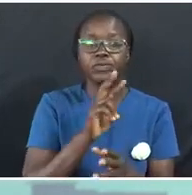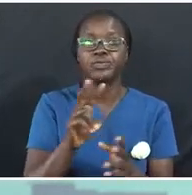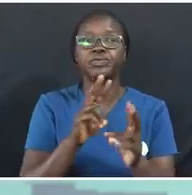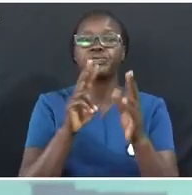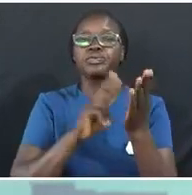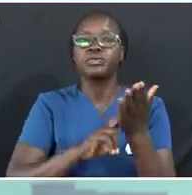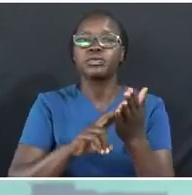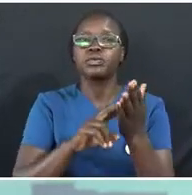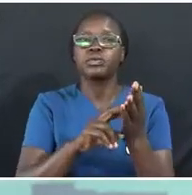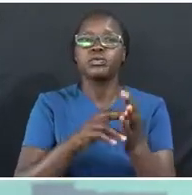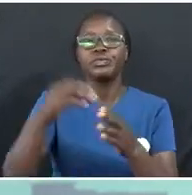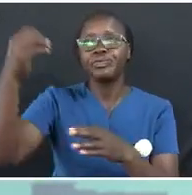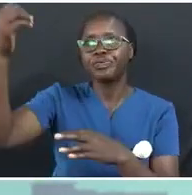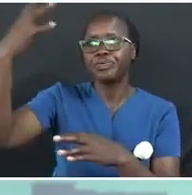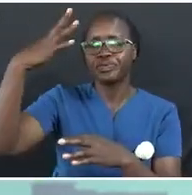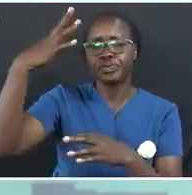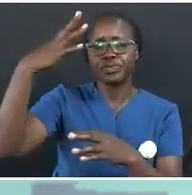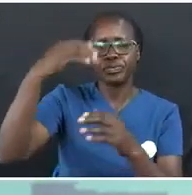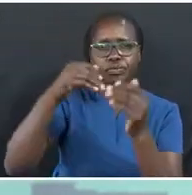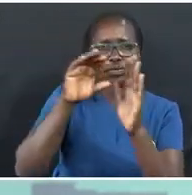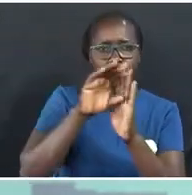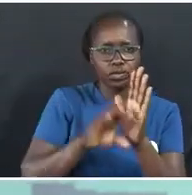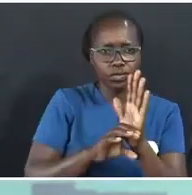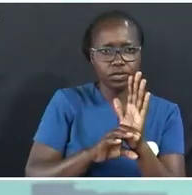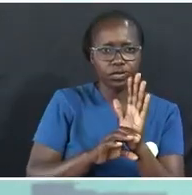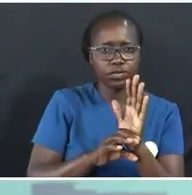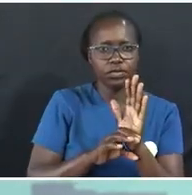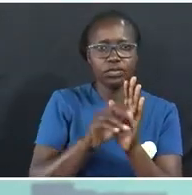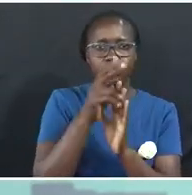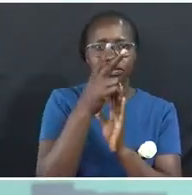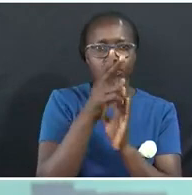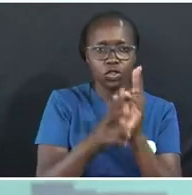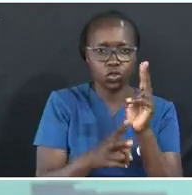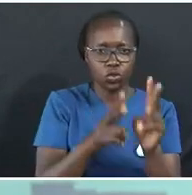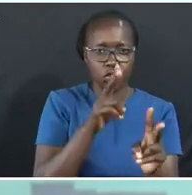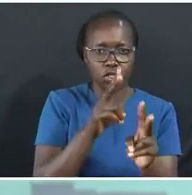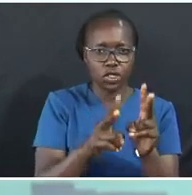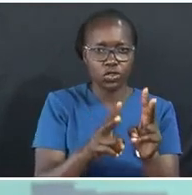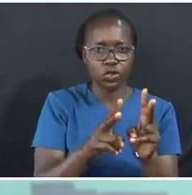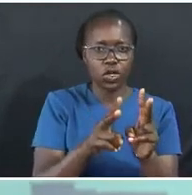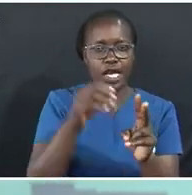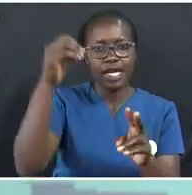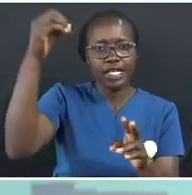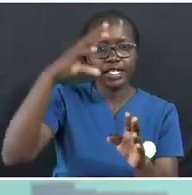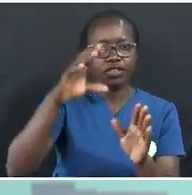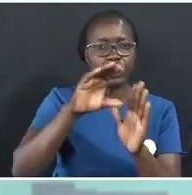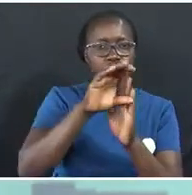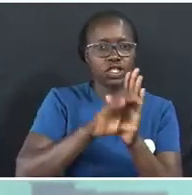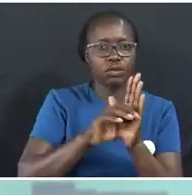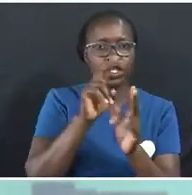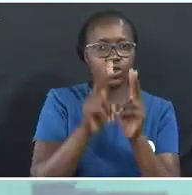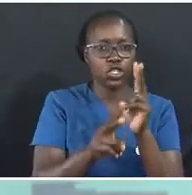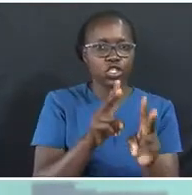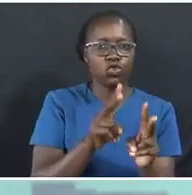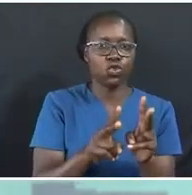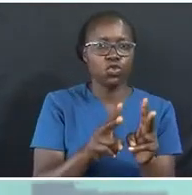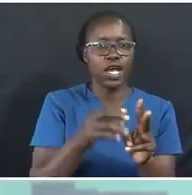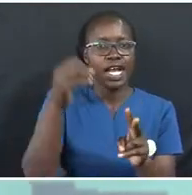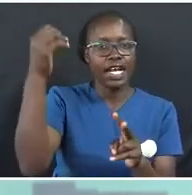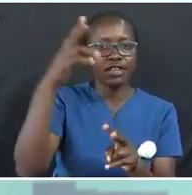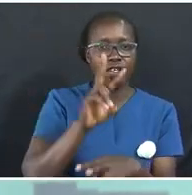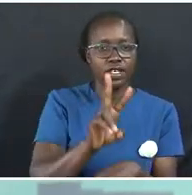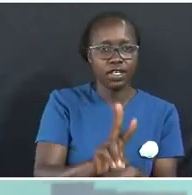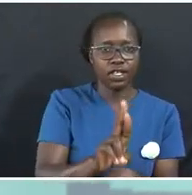is Revelation chapter 22 verse. And somebody would be assisting me in